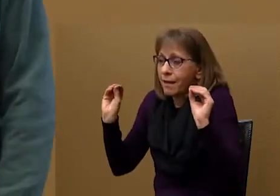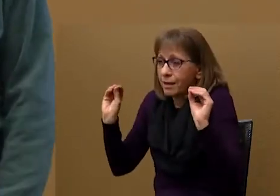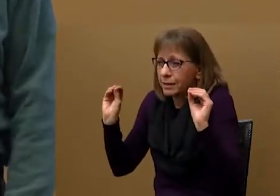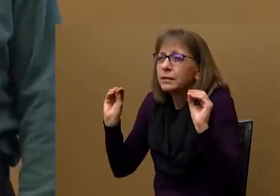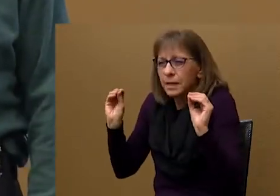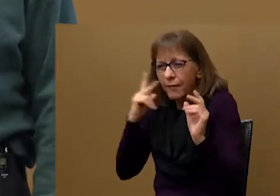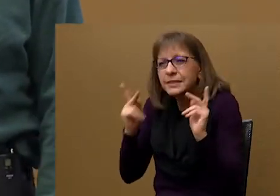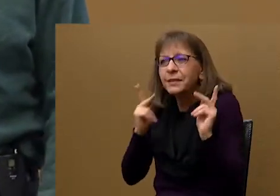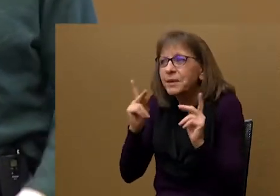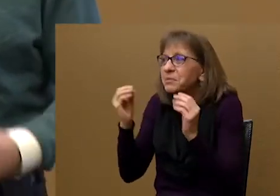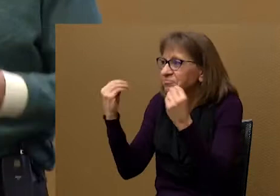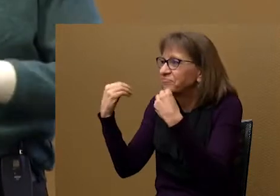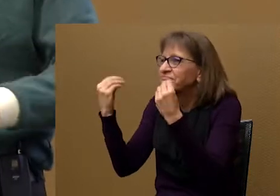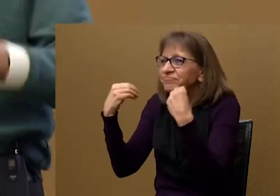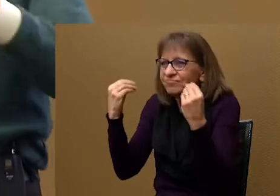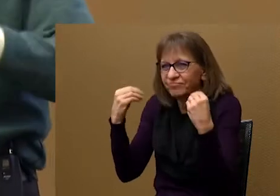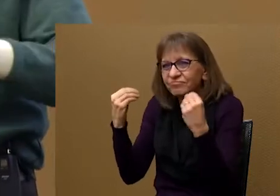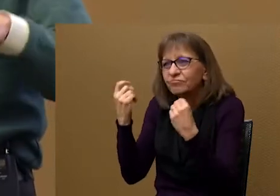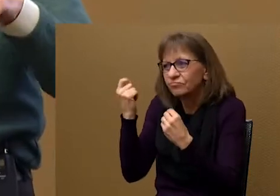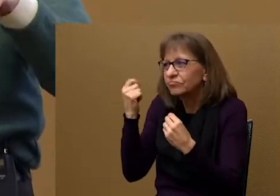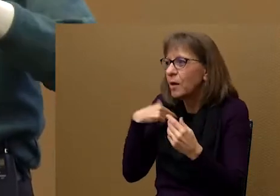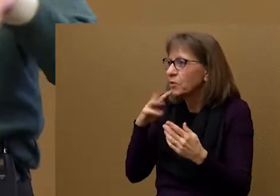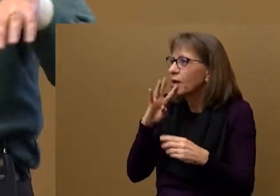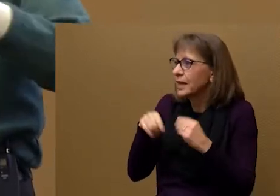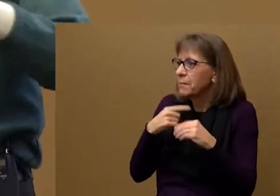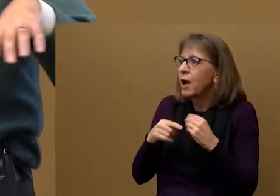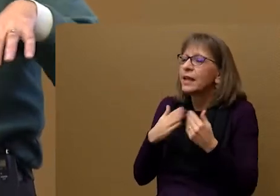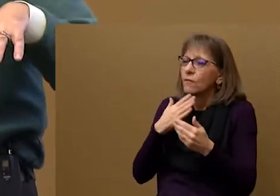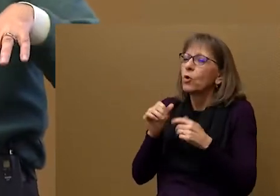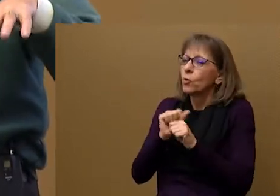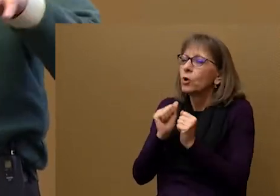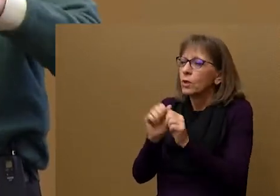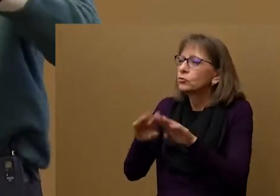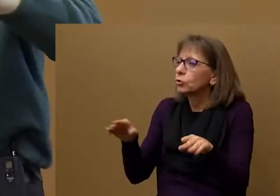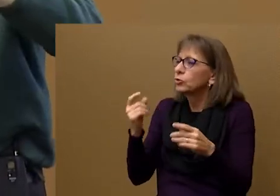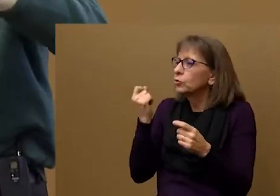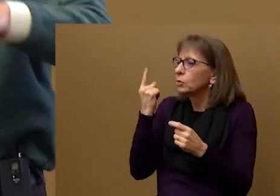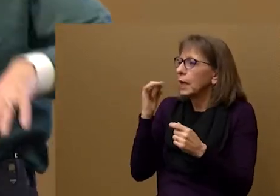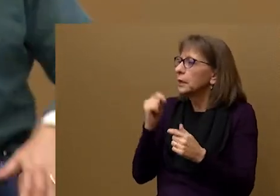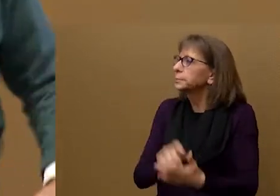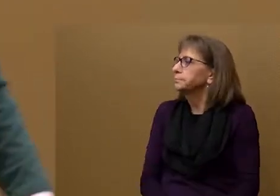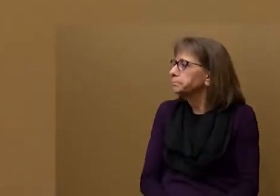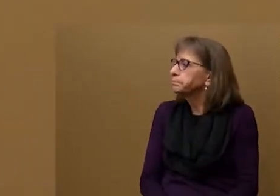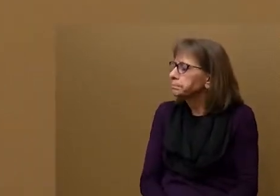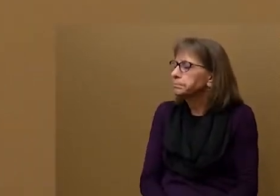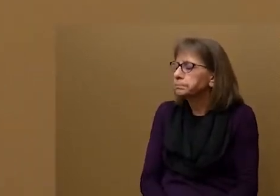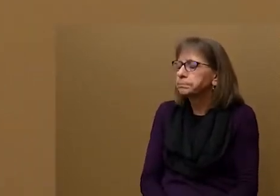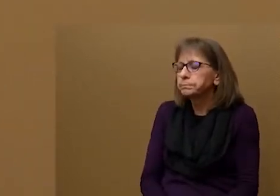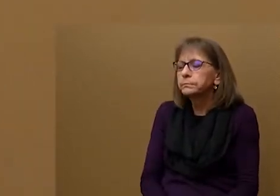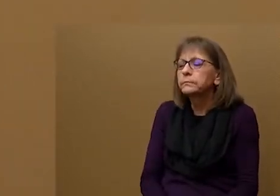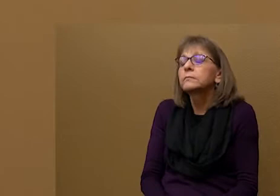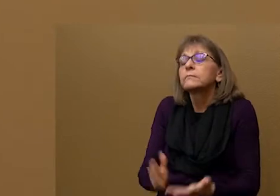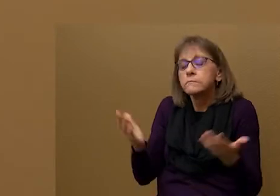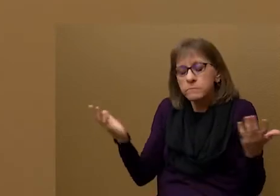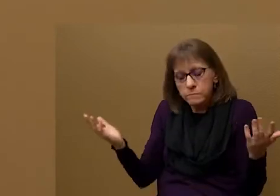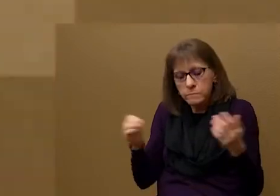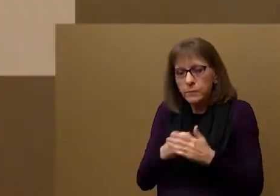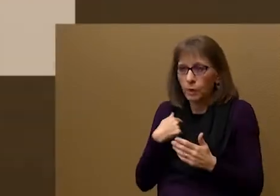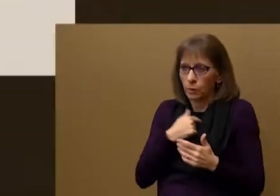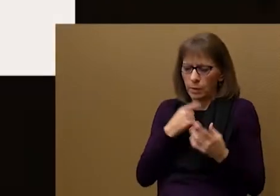for life. I'm seeing people nodding. You know what I'm talking about, even though you're working mostly with children.